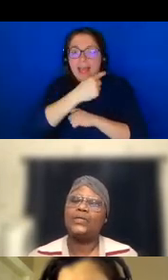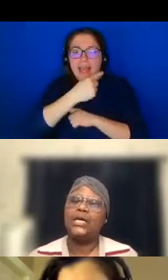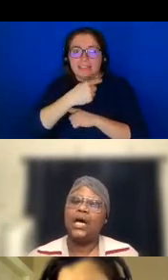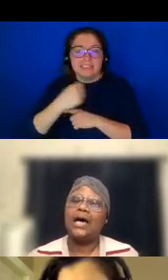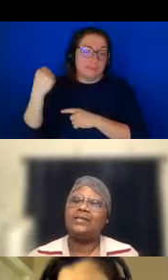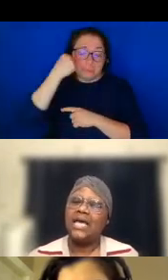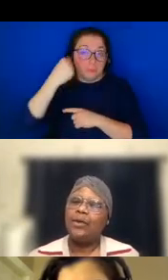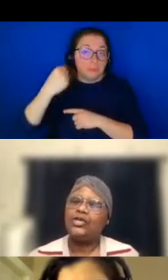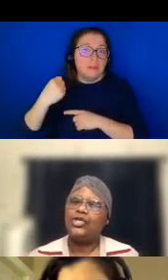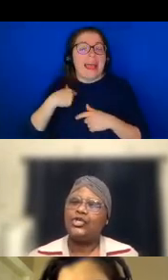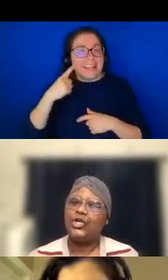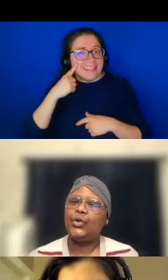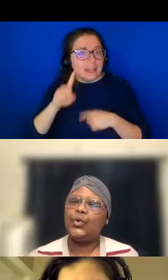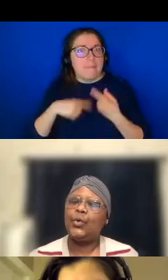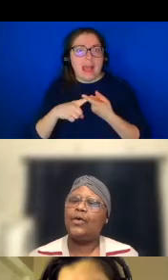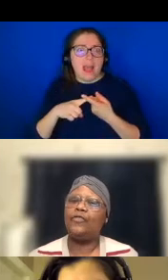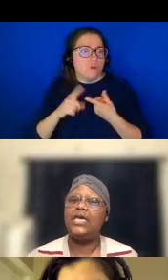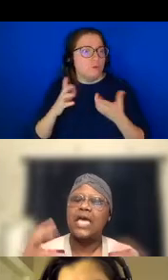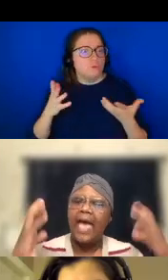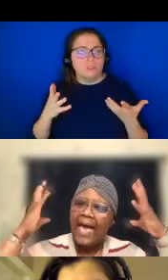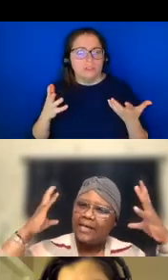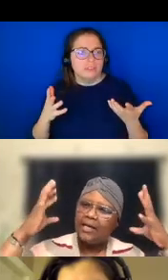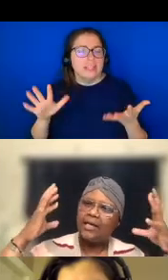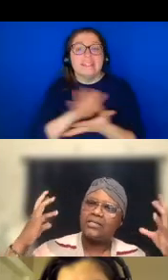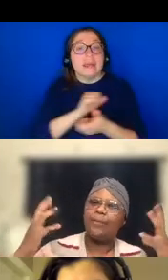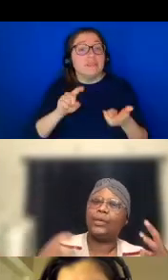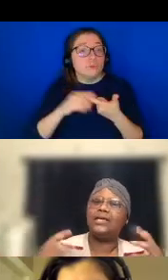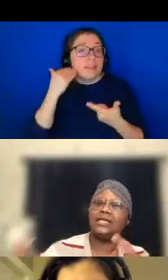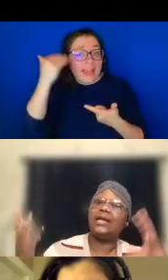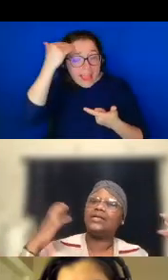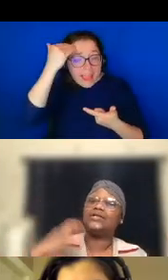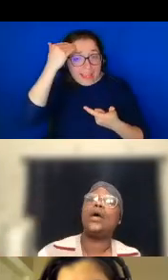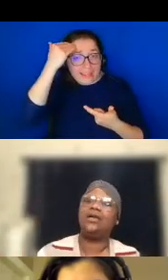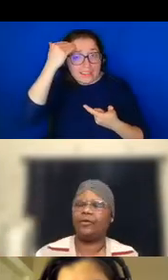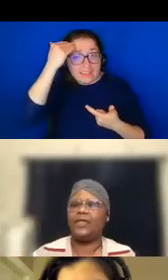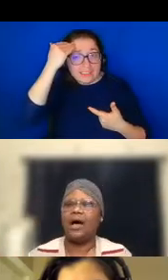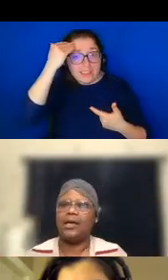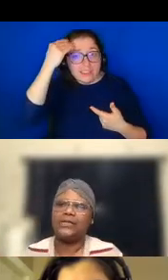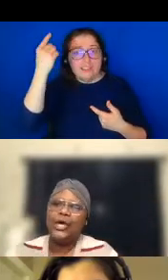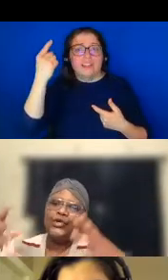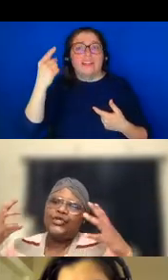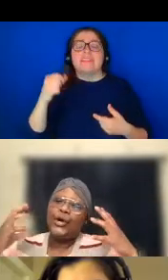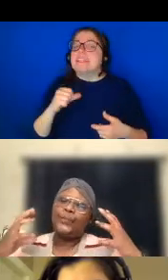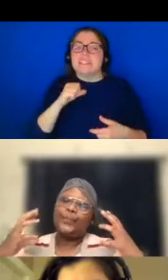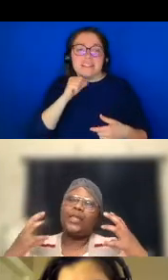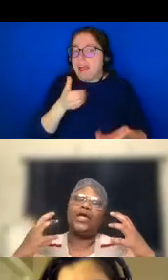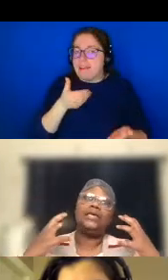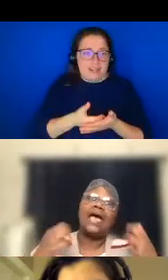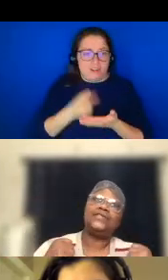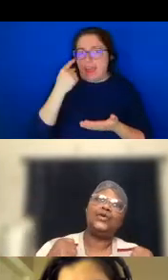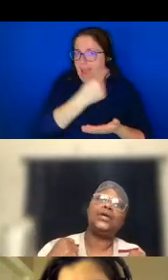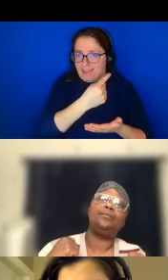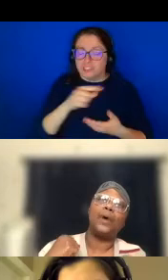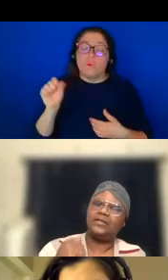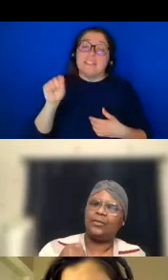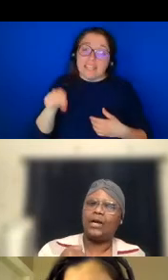about damage to the head in some place that is away from the eyes. So yes,